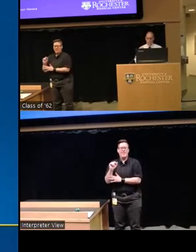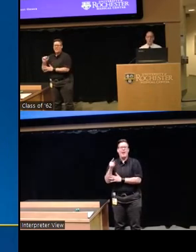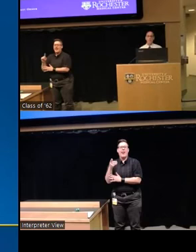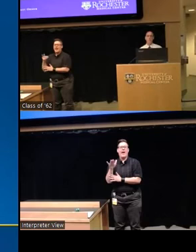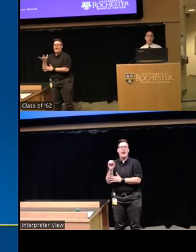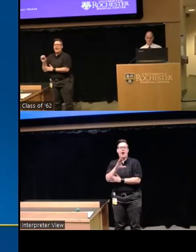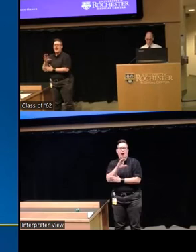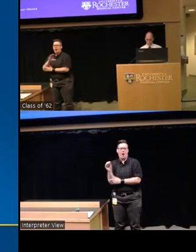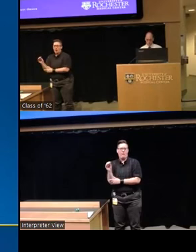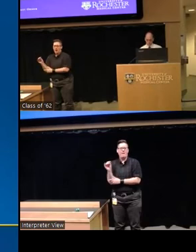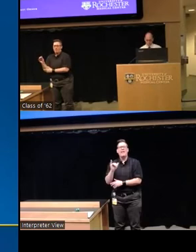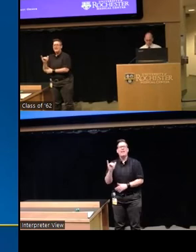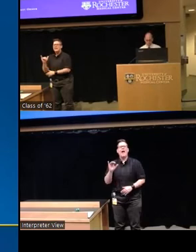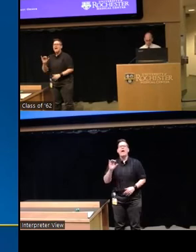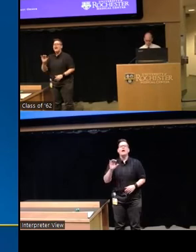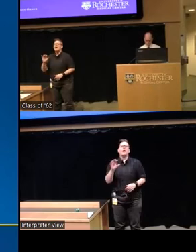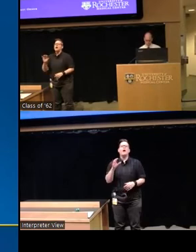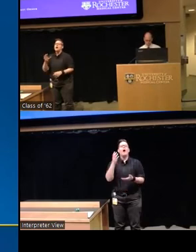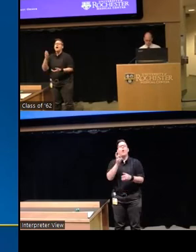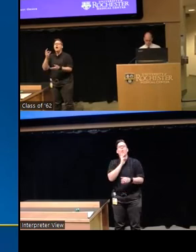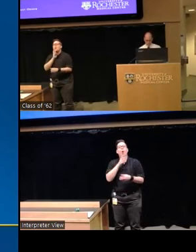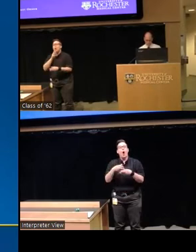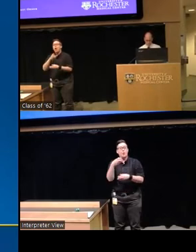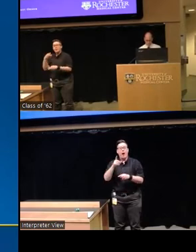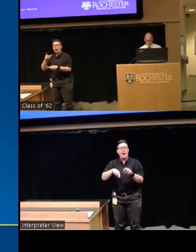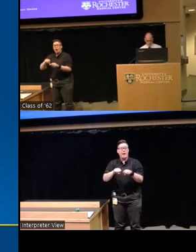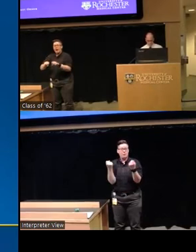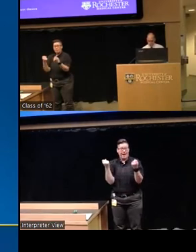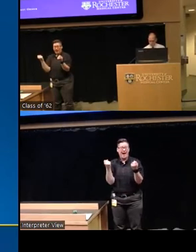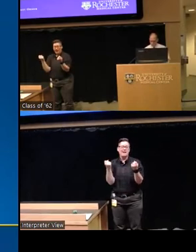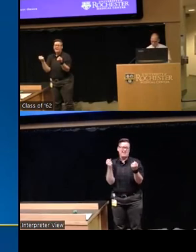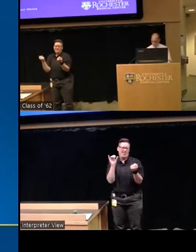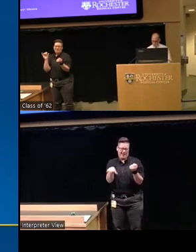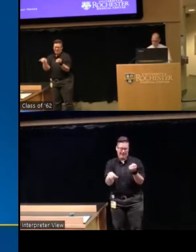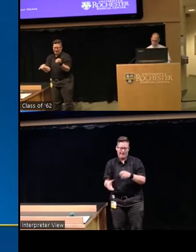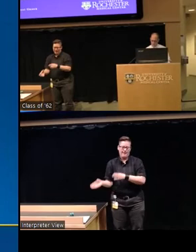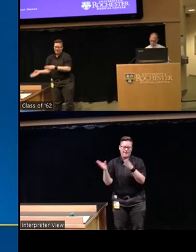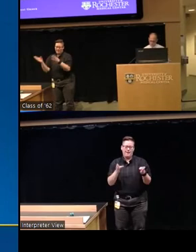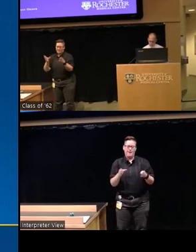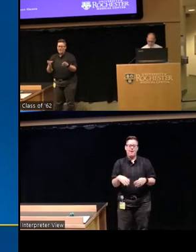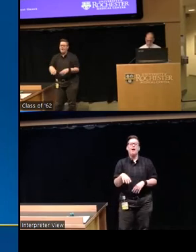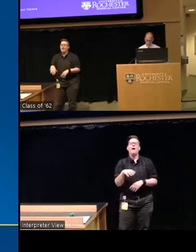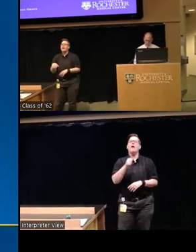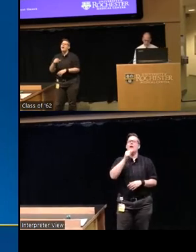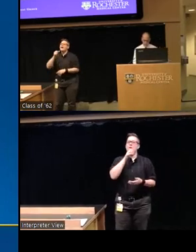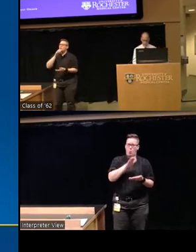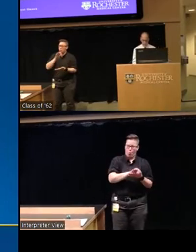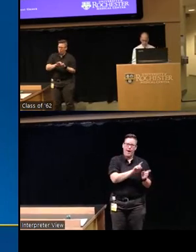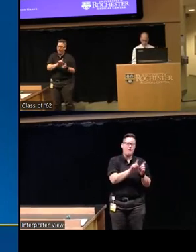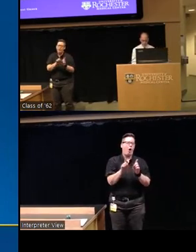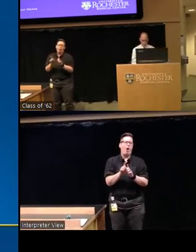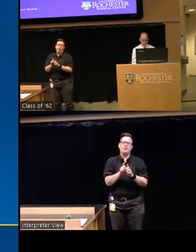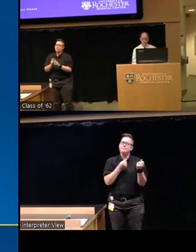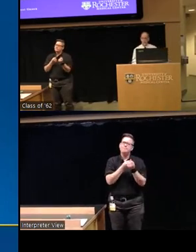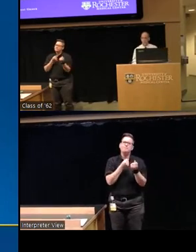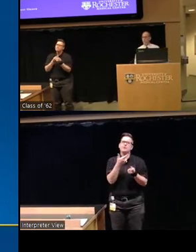Think shatterproof water bottles. Ms. Goldberg was also a passionate advocate for gender equity and other social